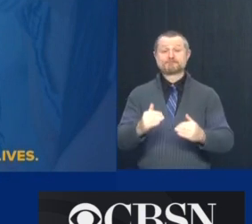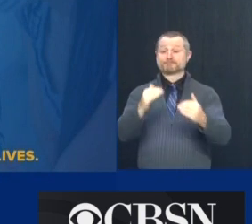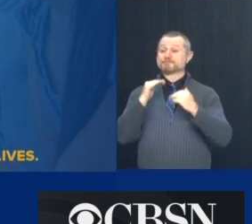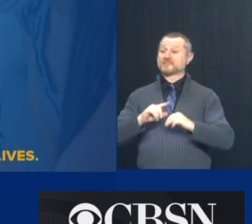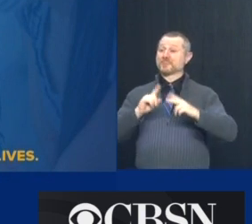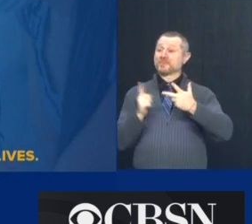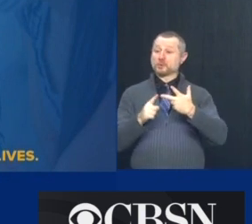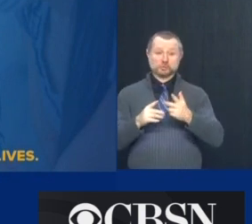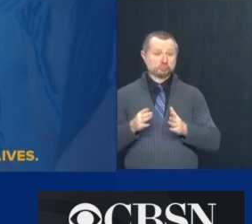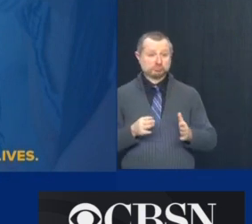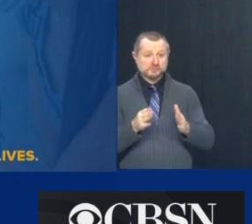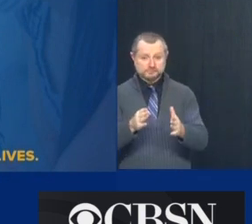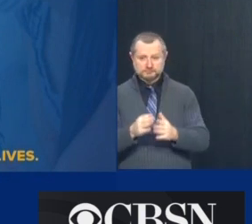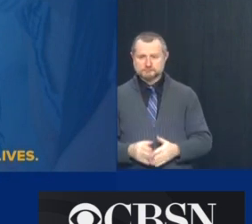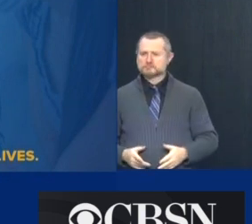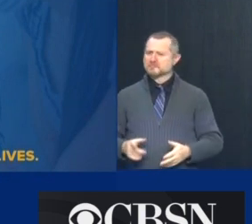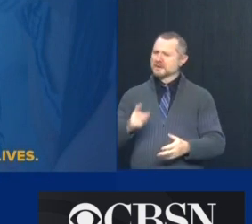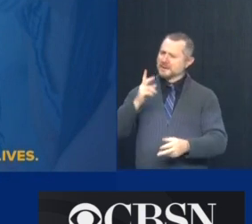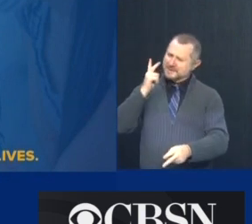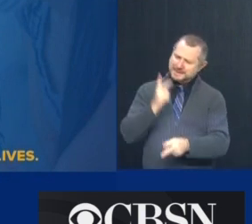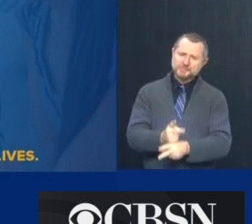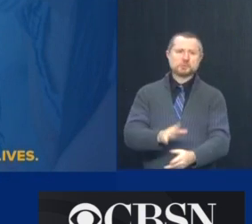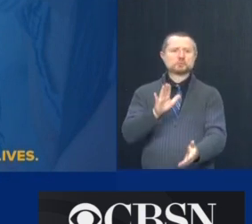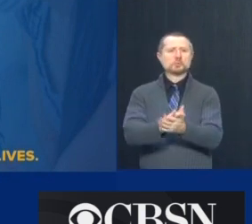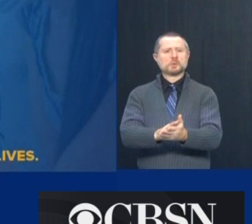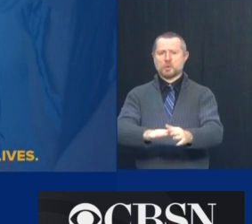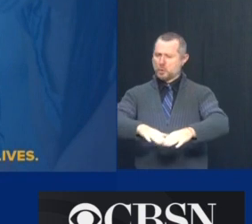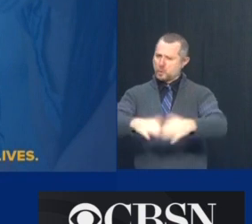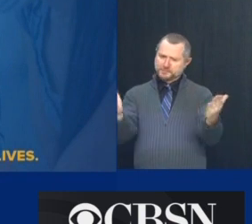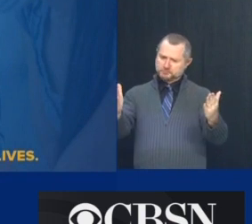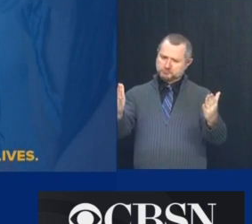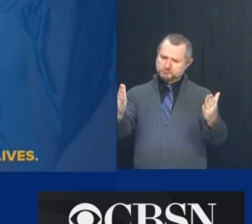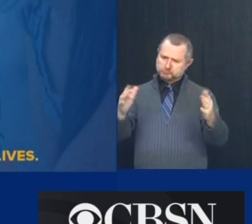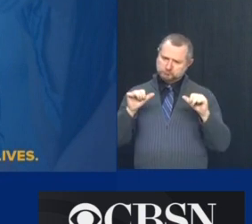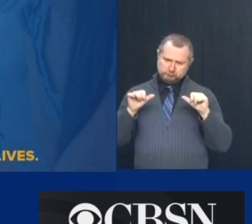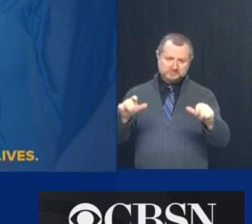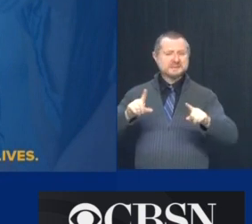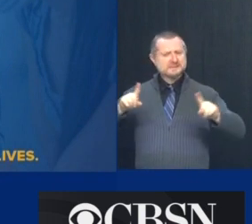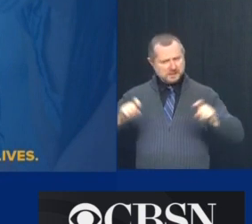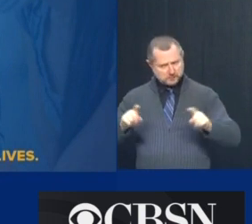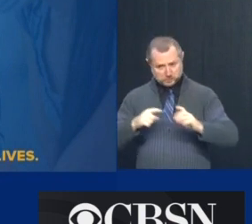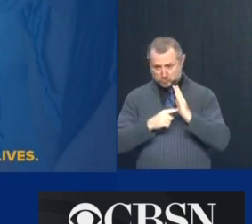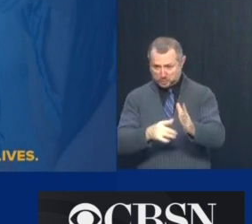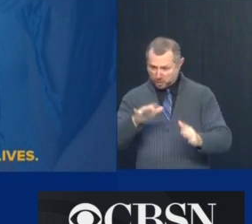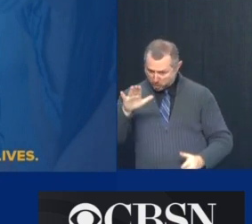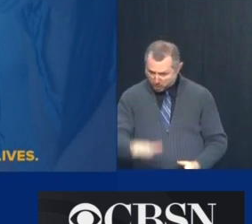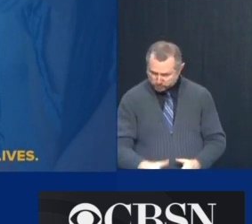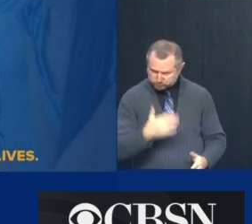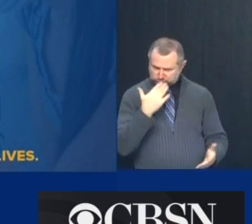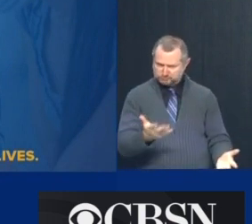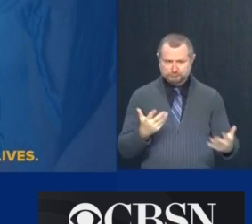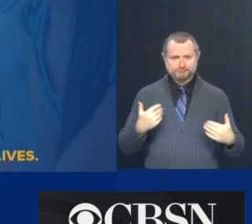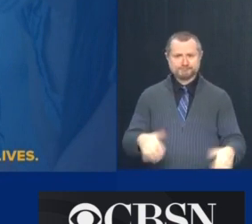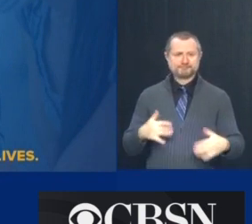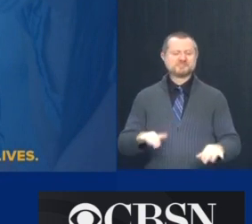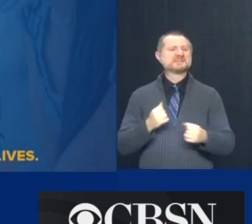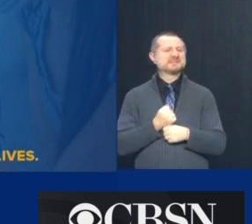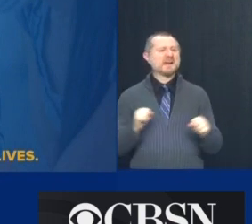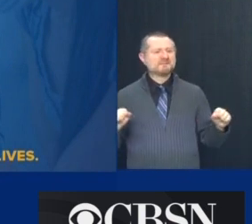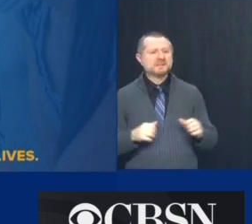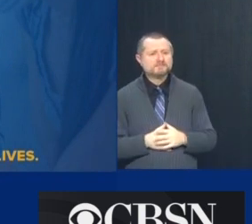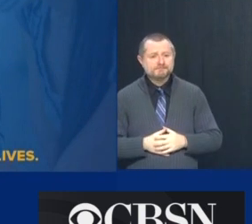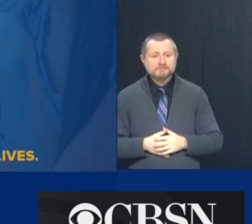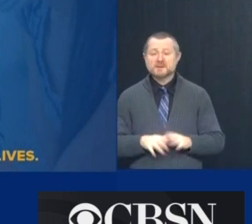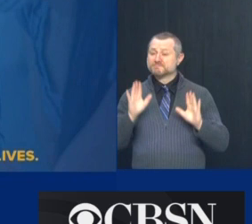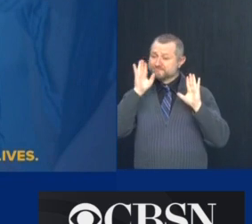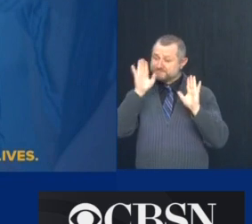keep schools open. All the testing says schools are safer than the surrounding community. We focus